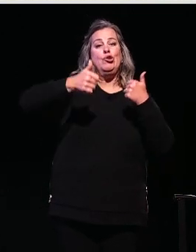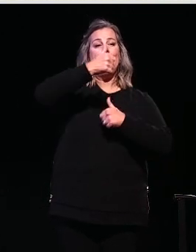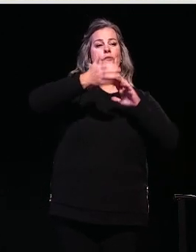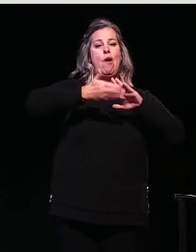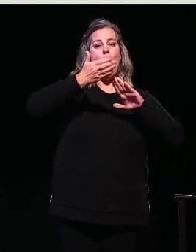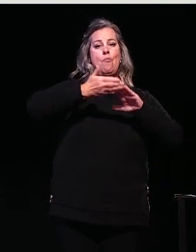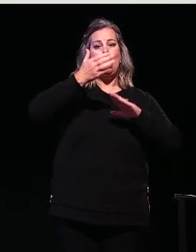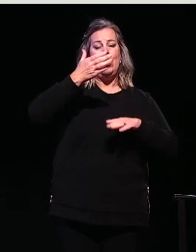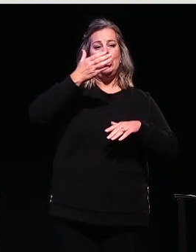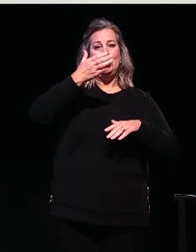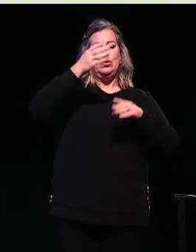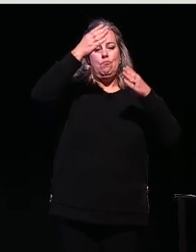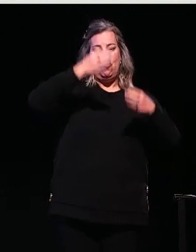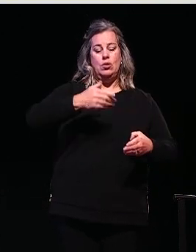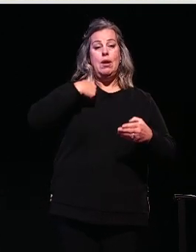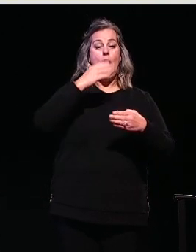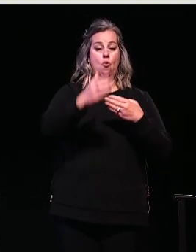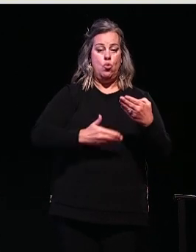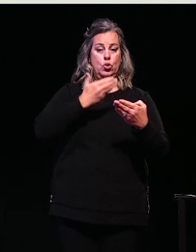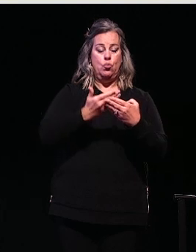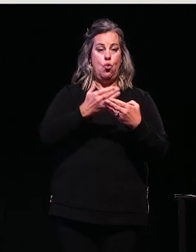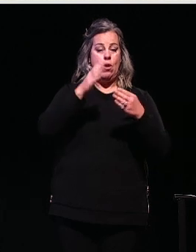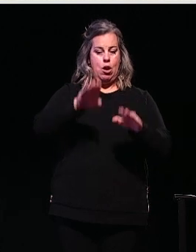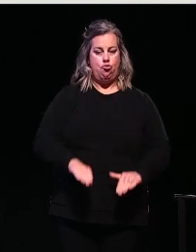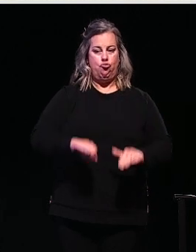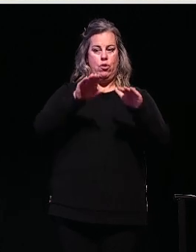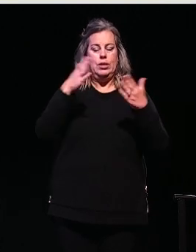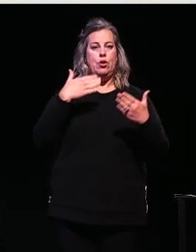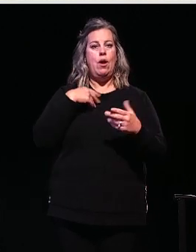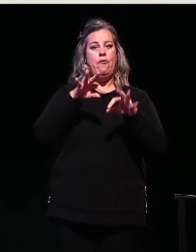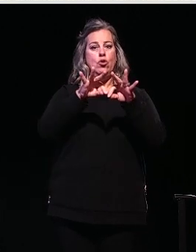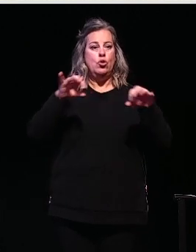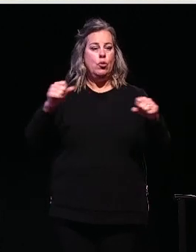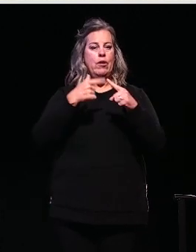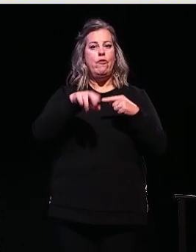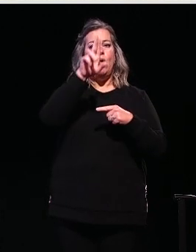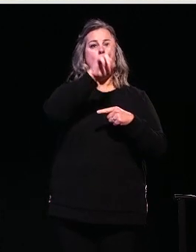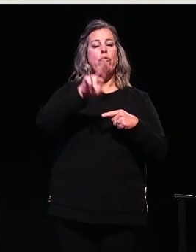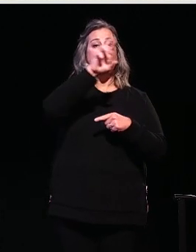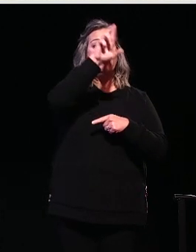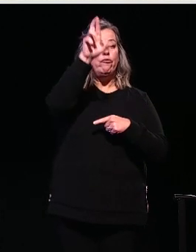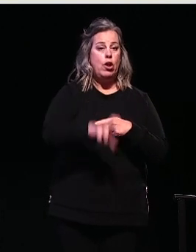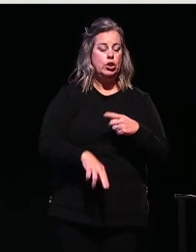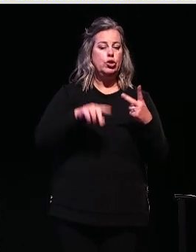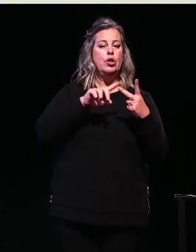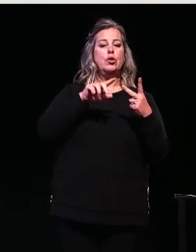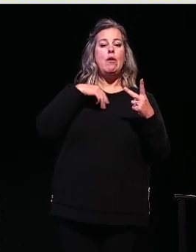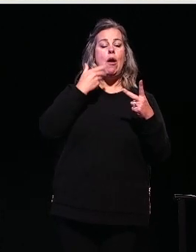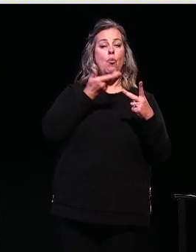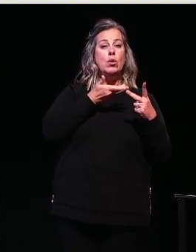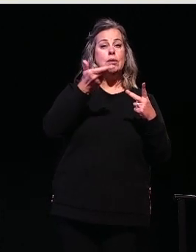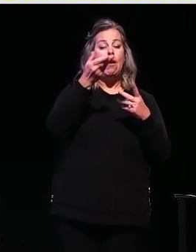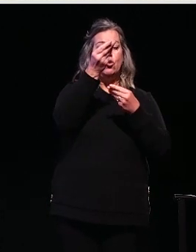am born and raised in this region. I have degrees in data science, environmental science, University of Rochester. I was hired by McKinsey & Company